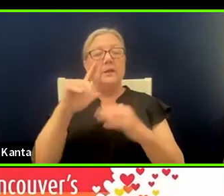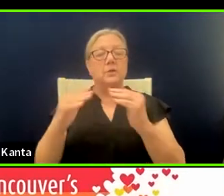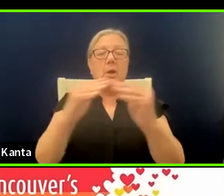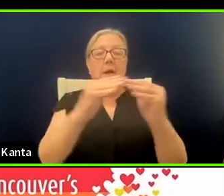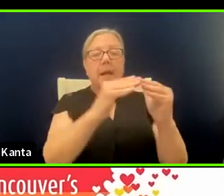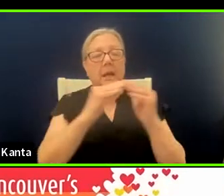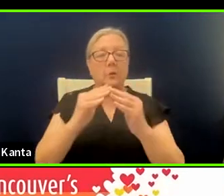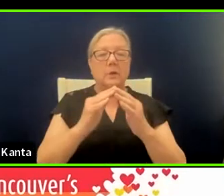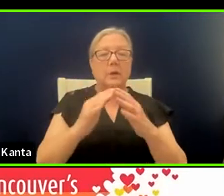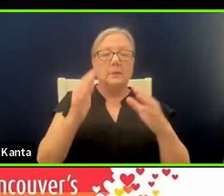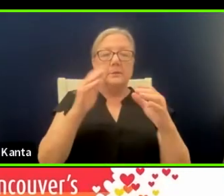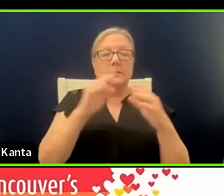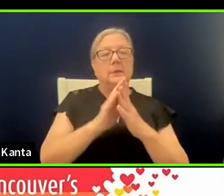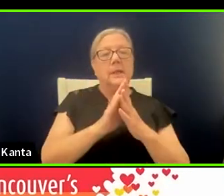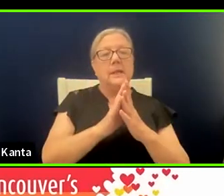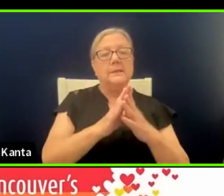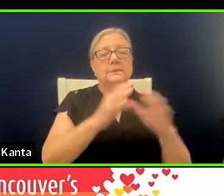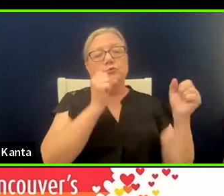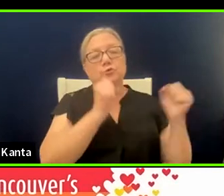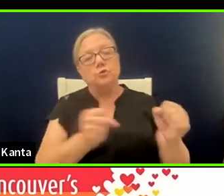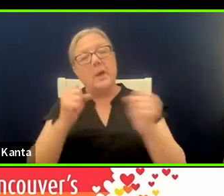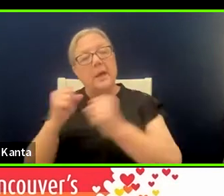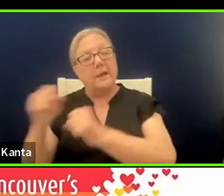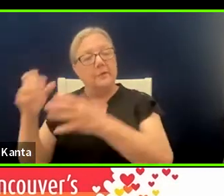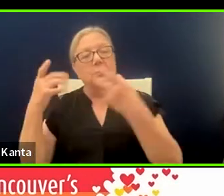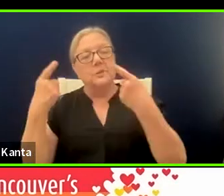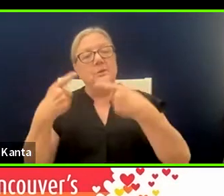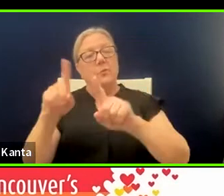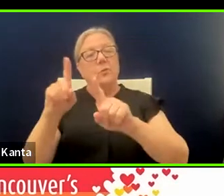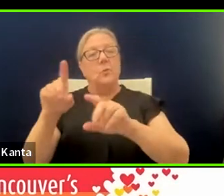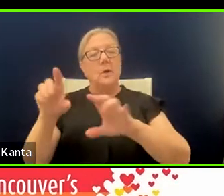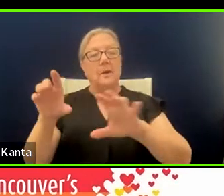in the midst of doing something.